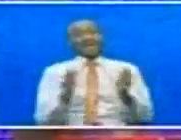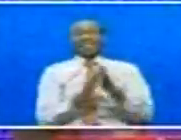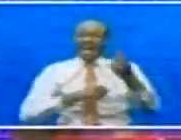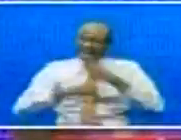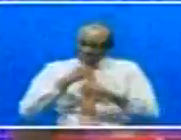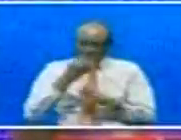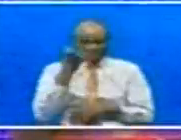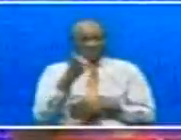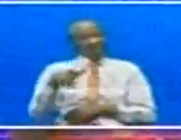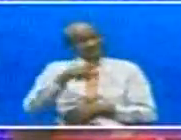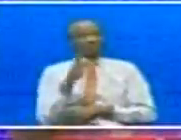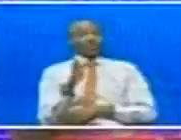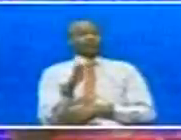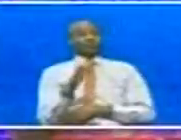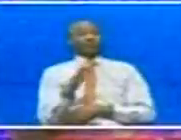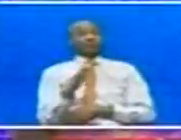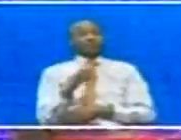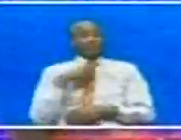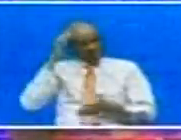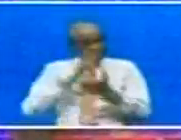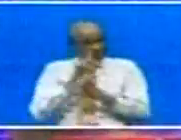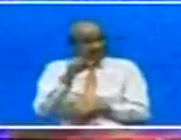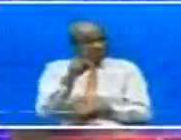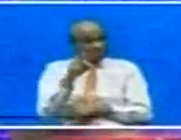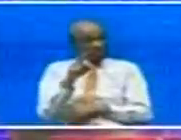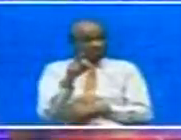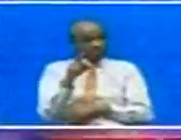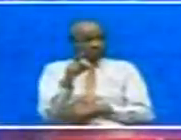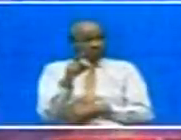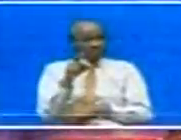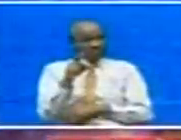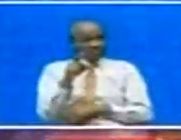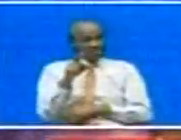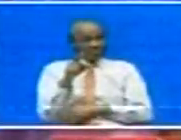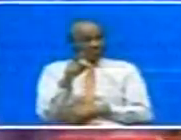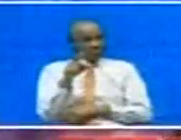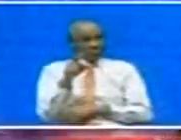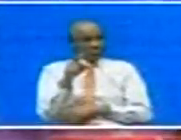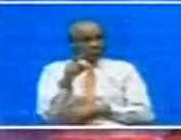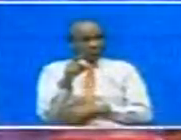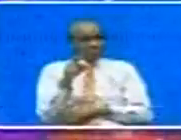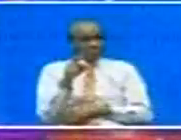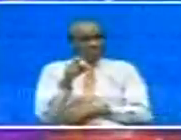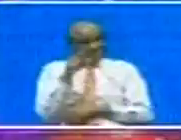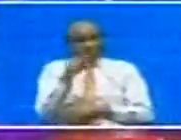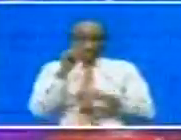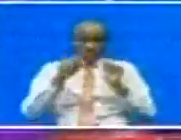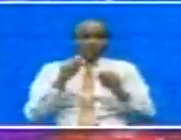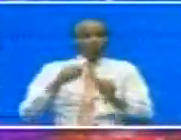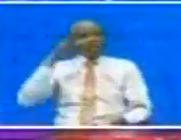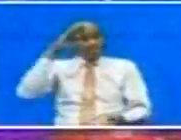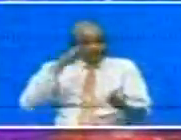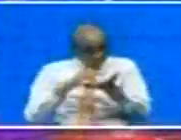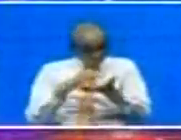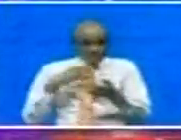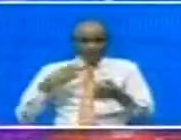at that level to begin with. And I believe that might be, you know, that might reduce the number of attacks that